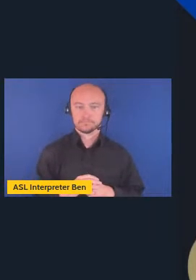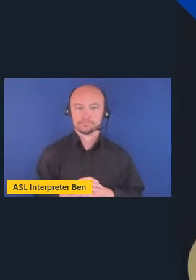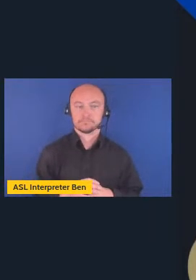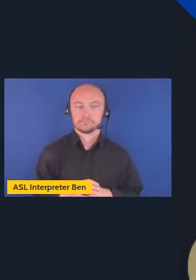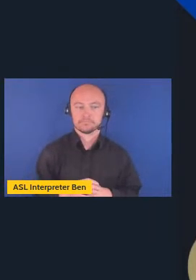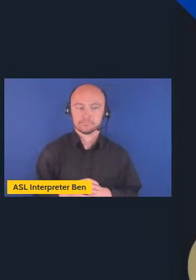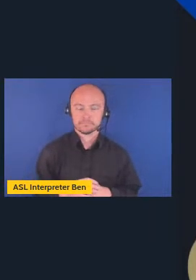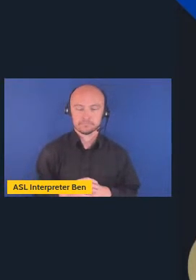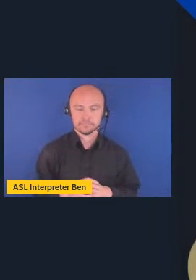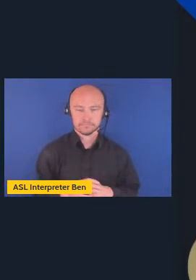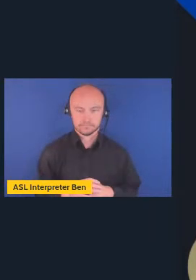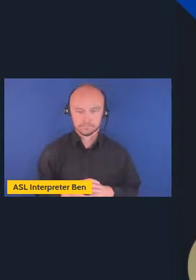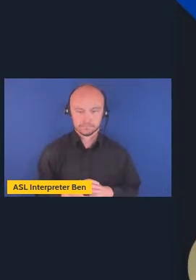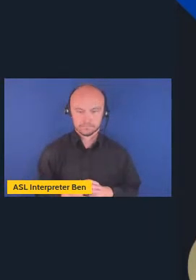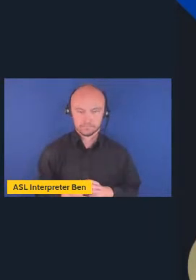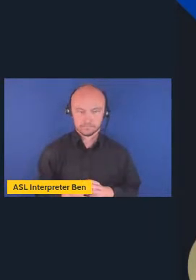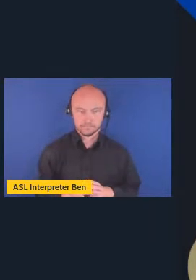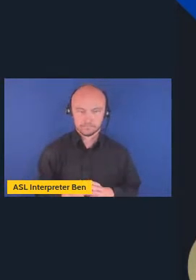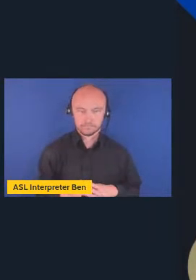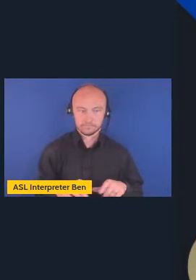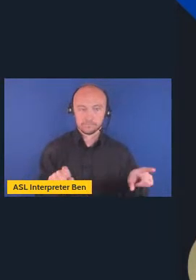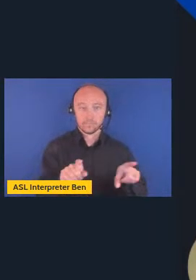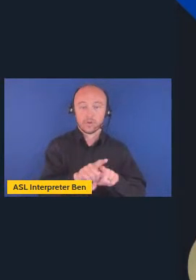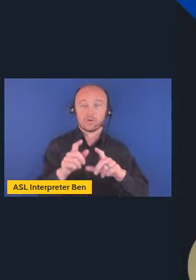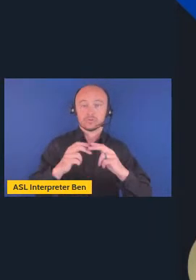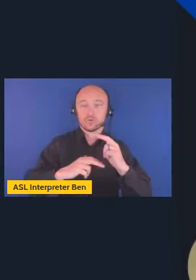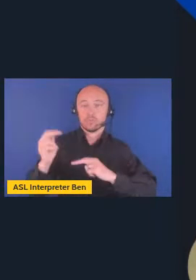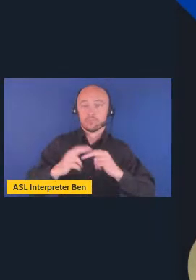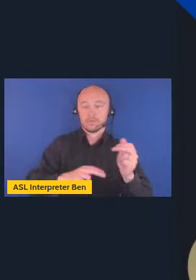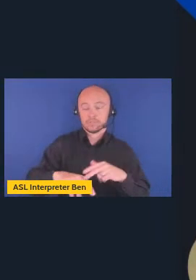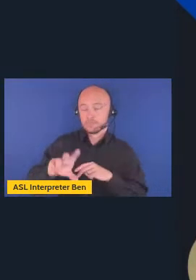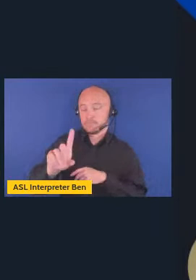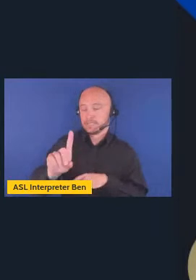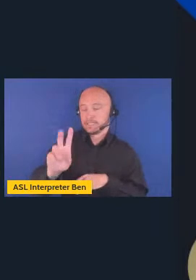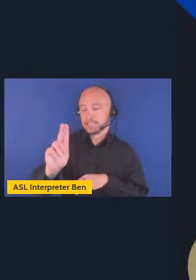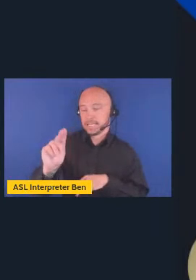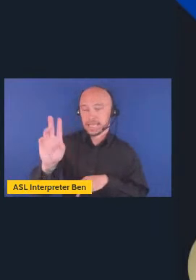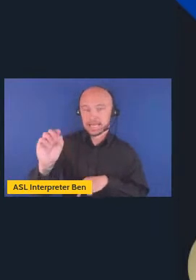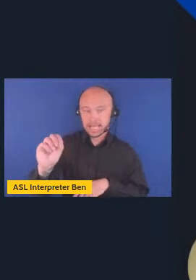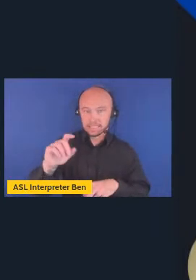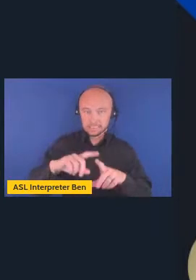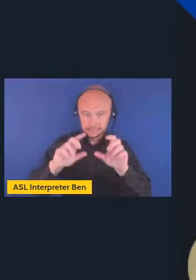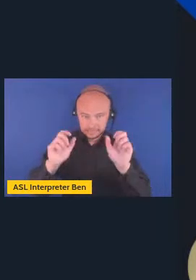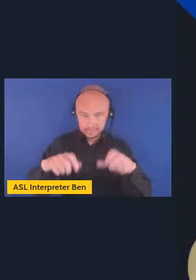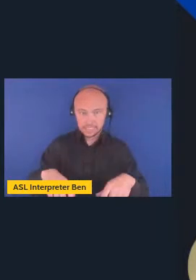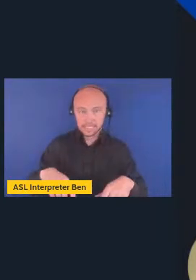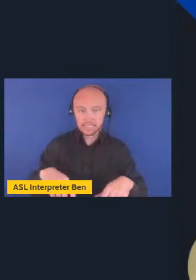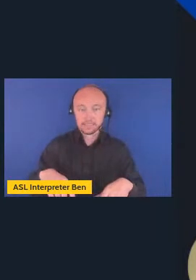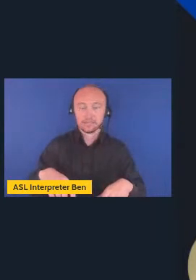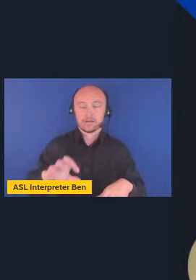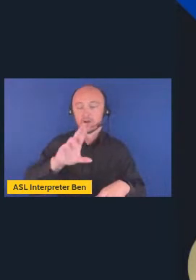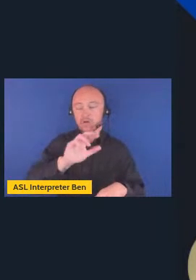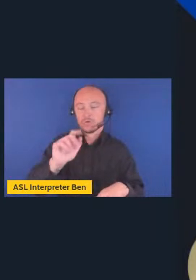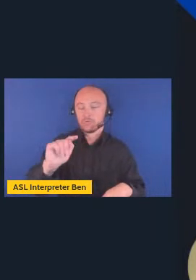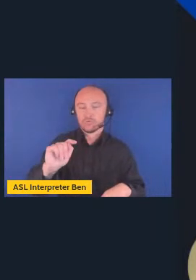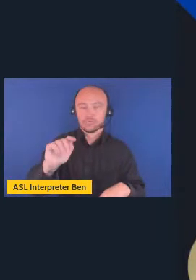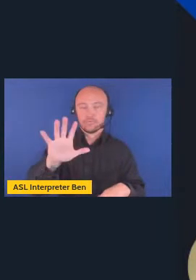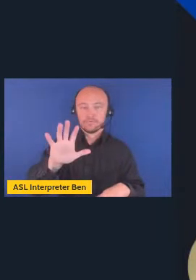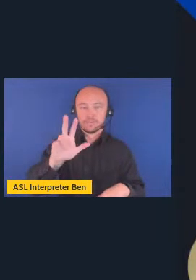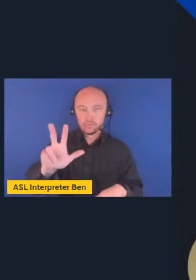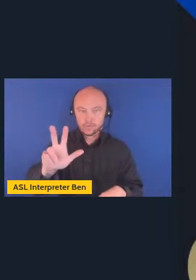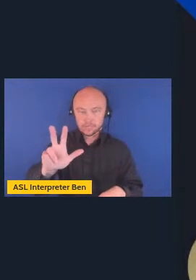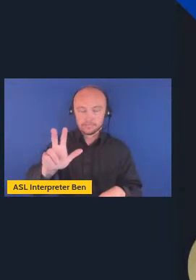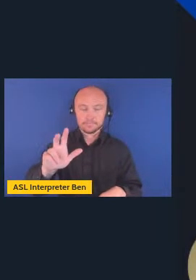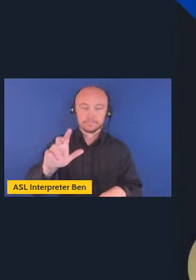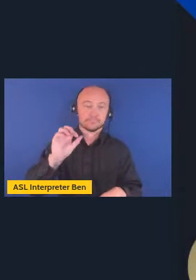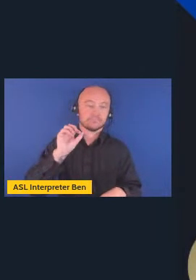also build up your DNS, domain name service, on Route 53. Or you